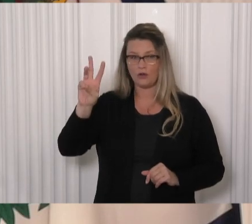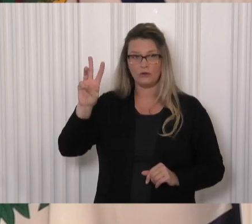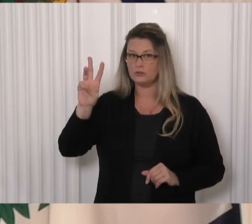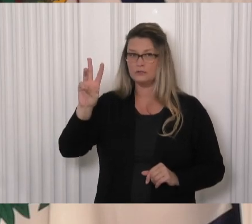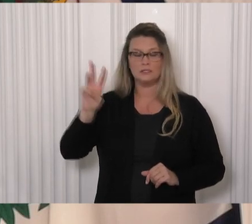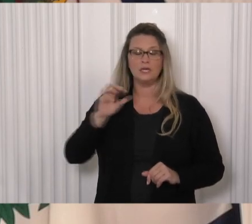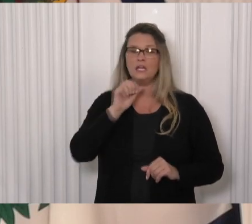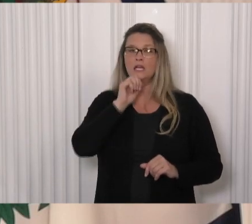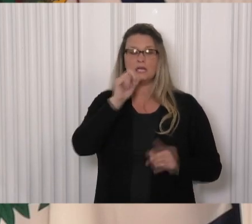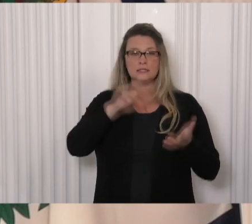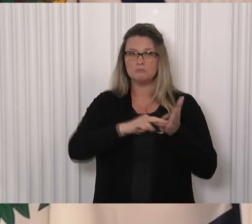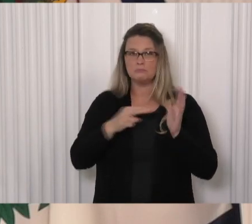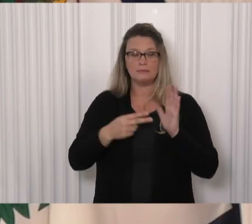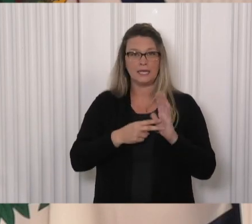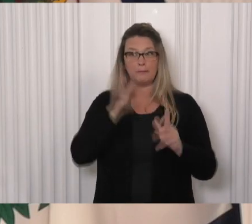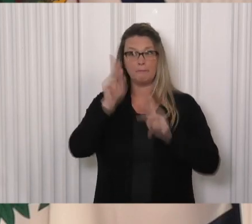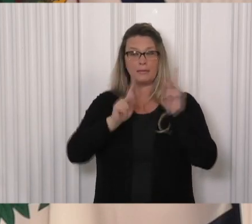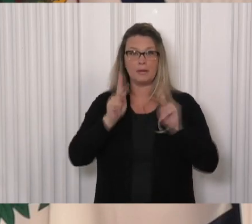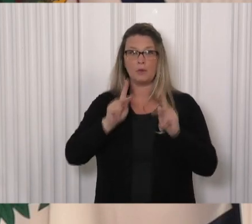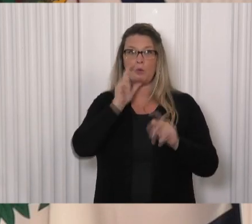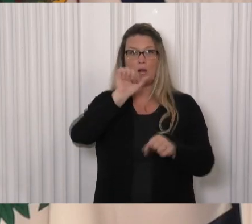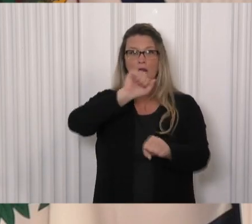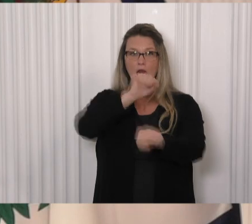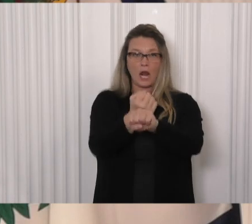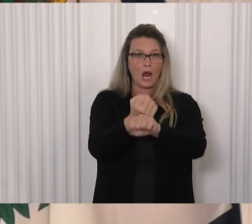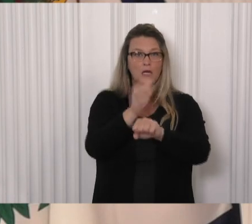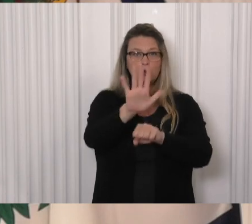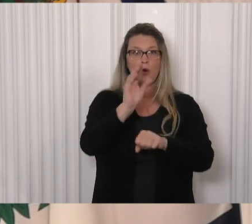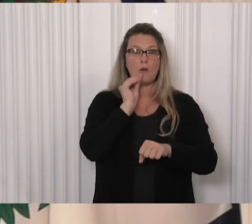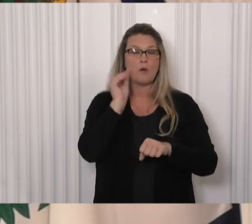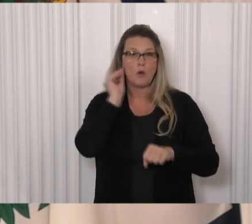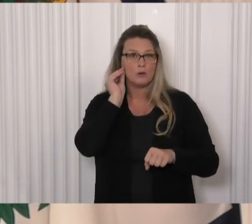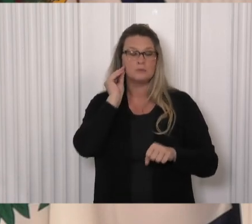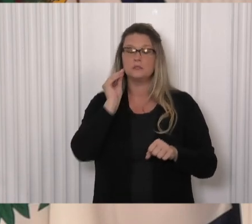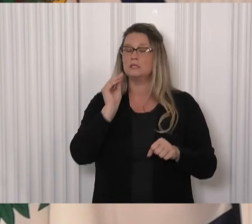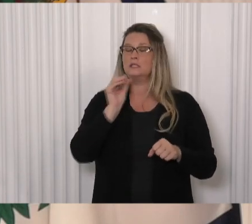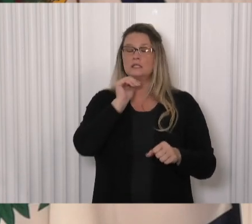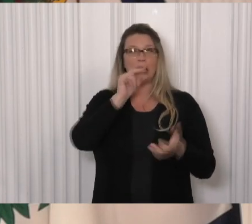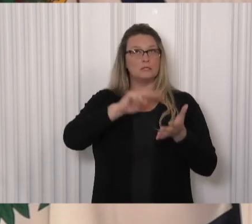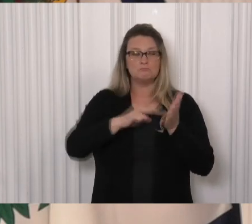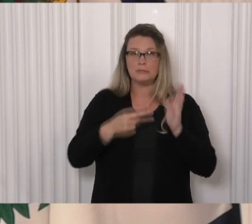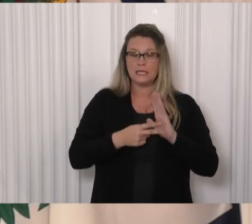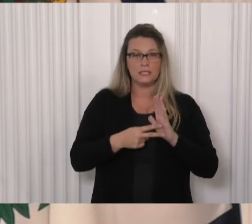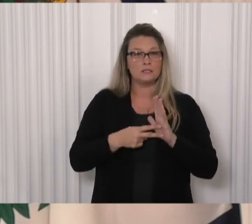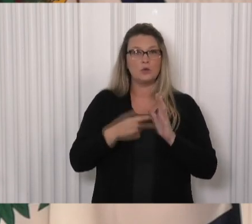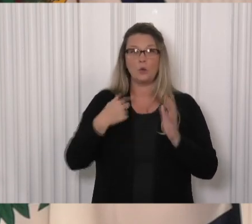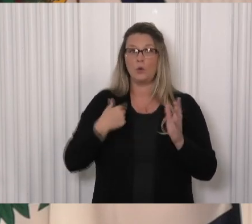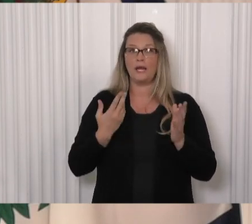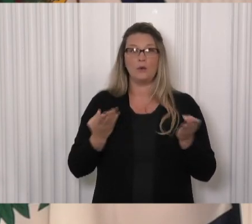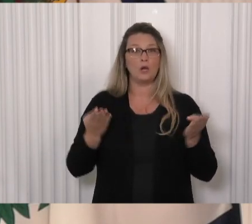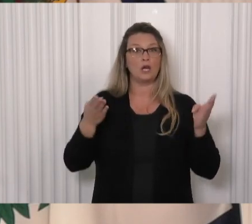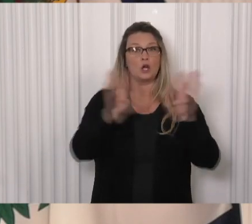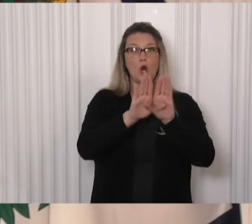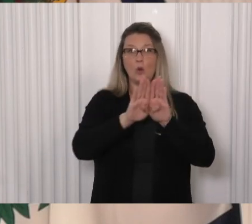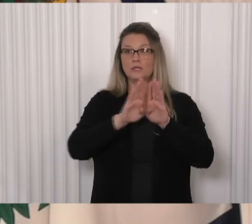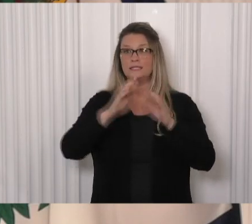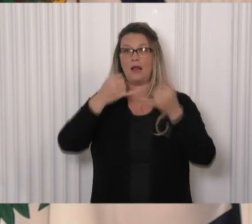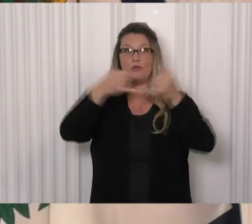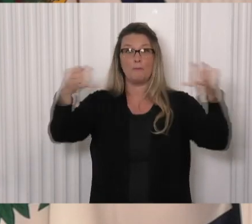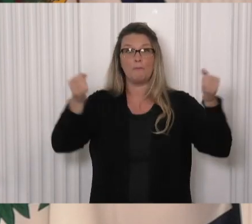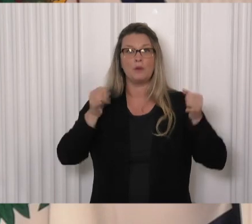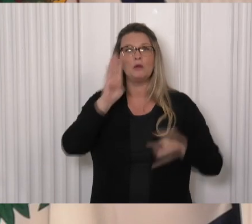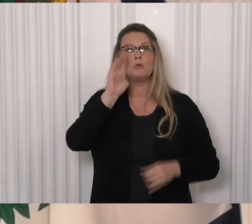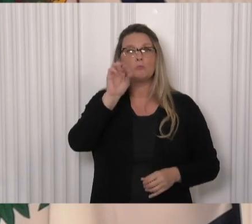going to be that somebody is going to come and lock you in your home. It's not that we are shutting down the state borders. It